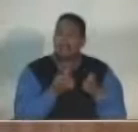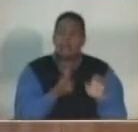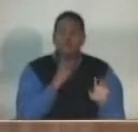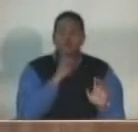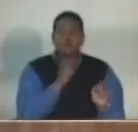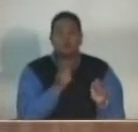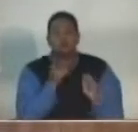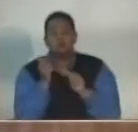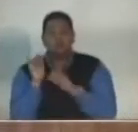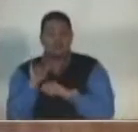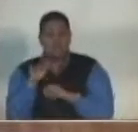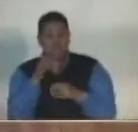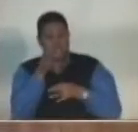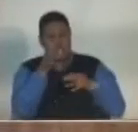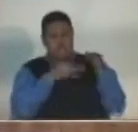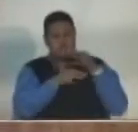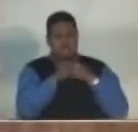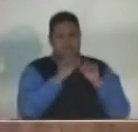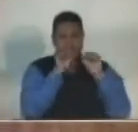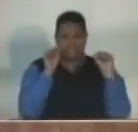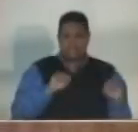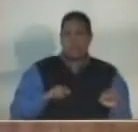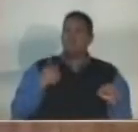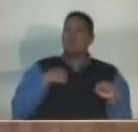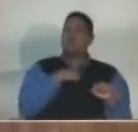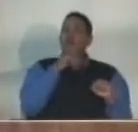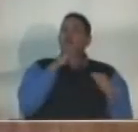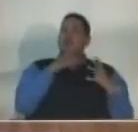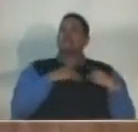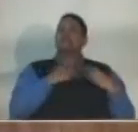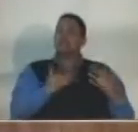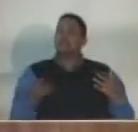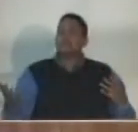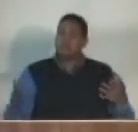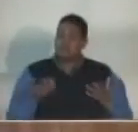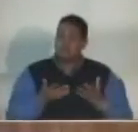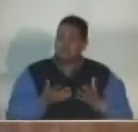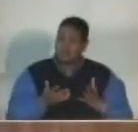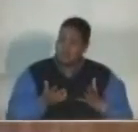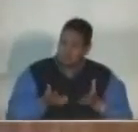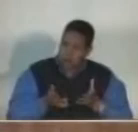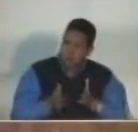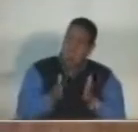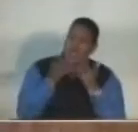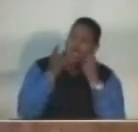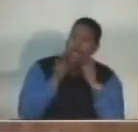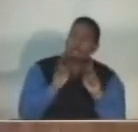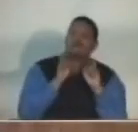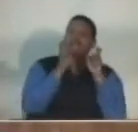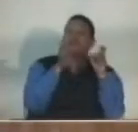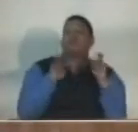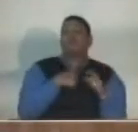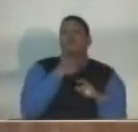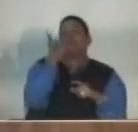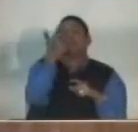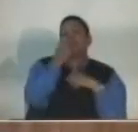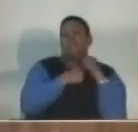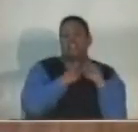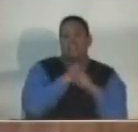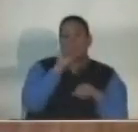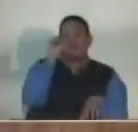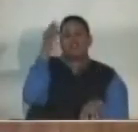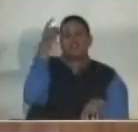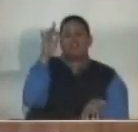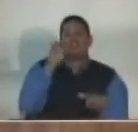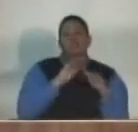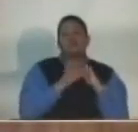alleviate the shift system. We've been accepting of things as they were. Give us 3 more years, and by 2018, Jamaica